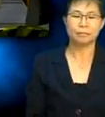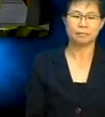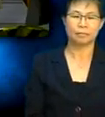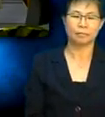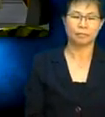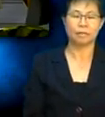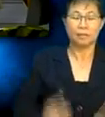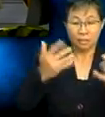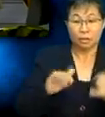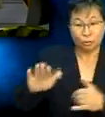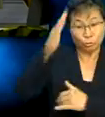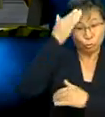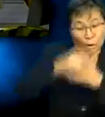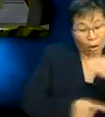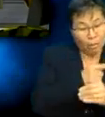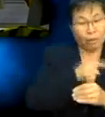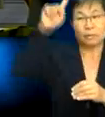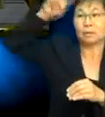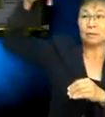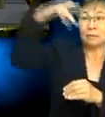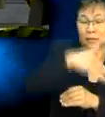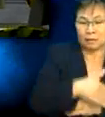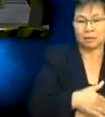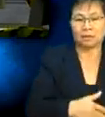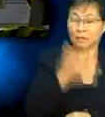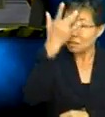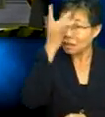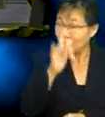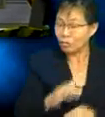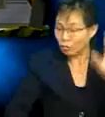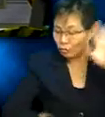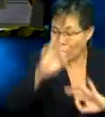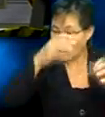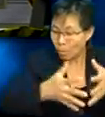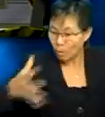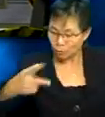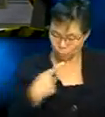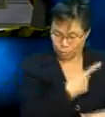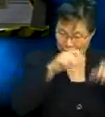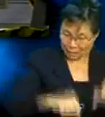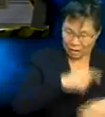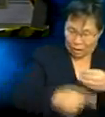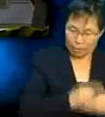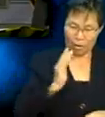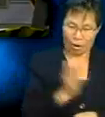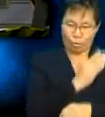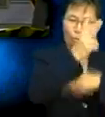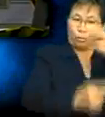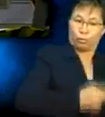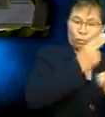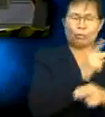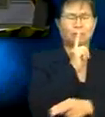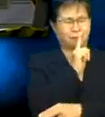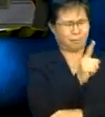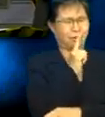Now you know about the sun. It is wise to find out as much as we can about our universe. It's